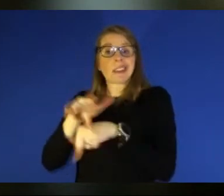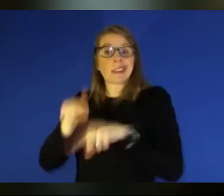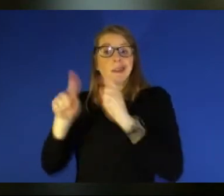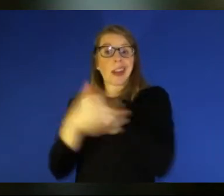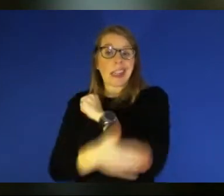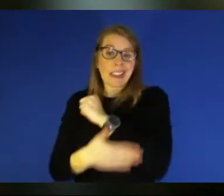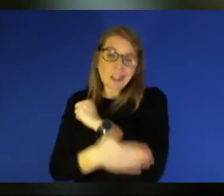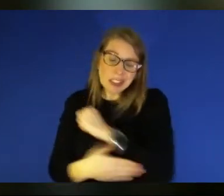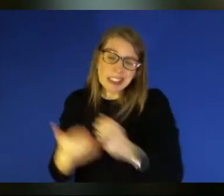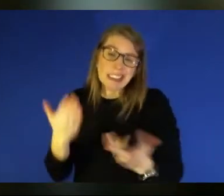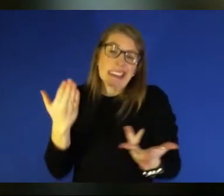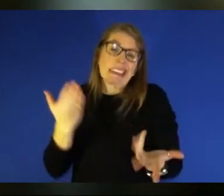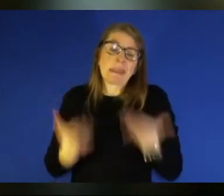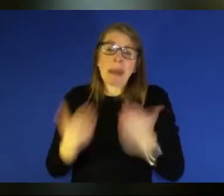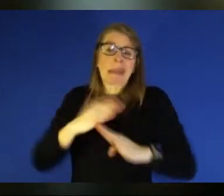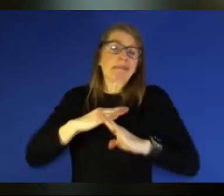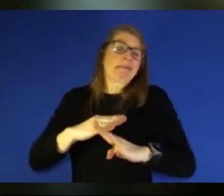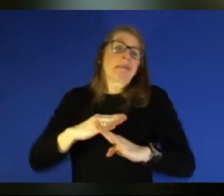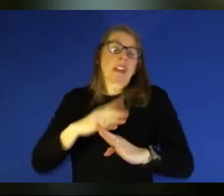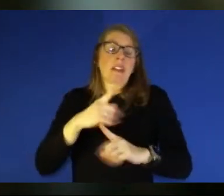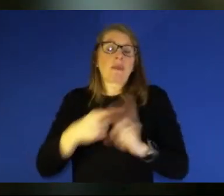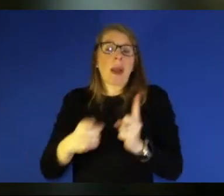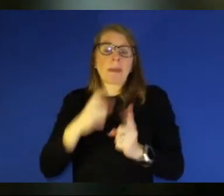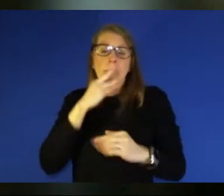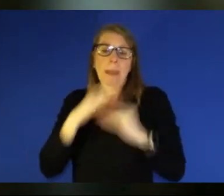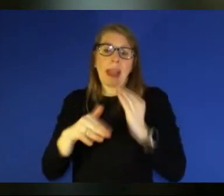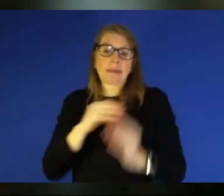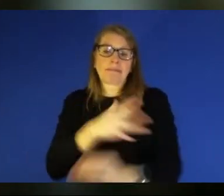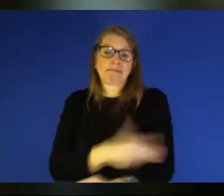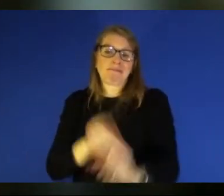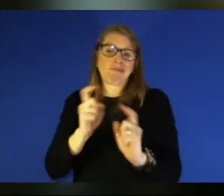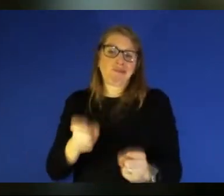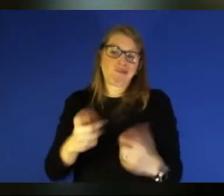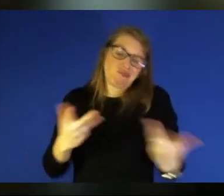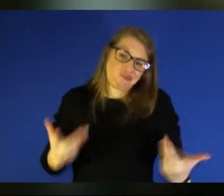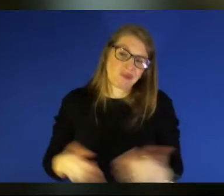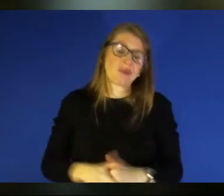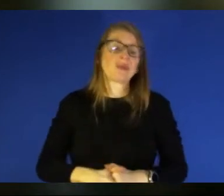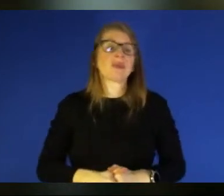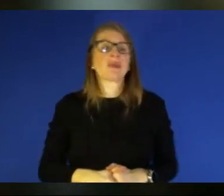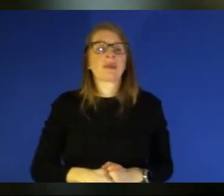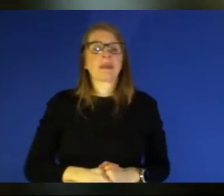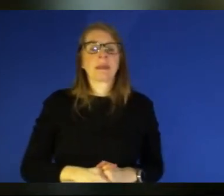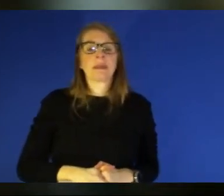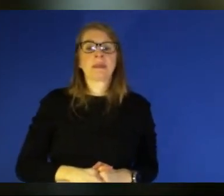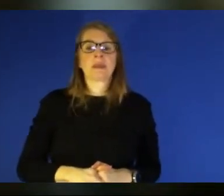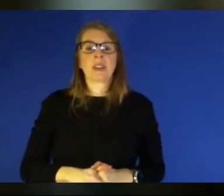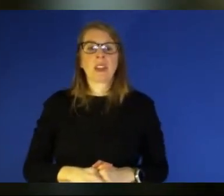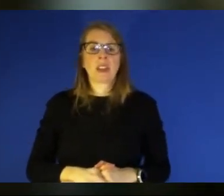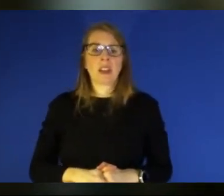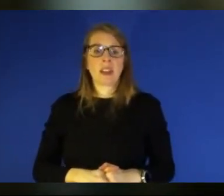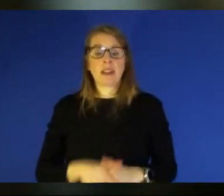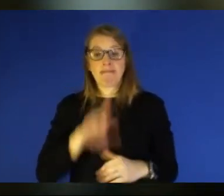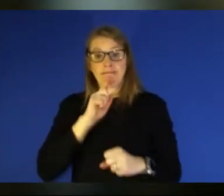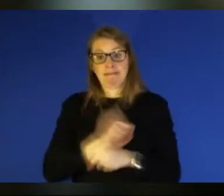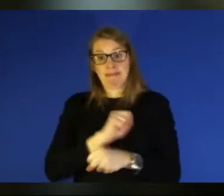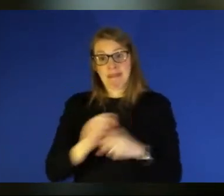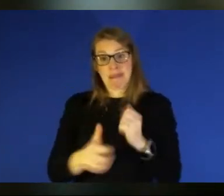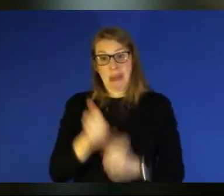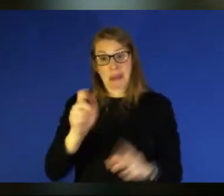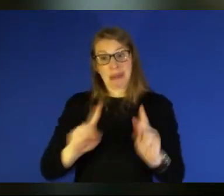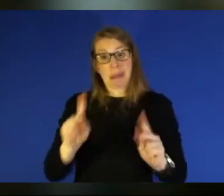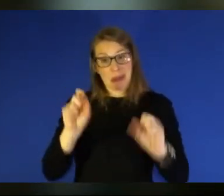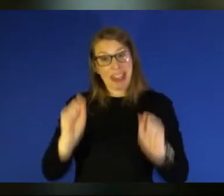of reasons that you might that might apply to you in terms of not being able to donate blood, but actually most people can.